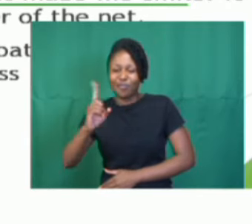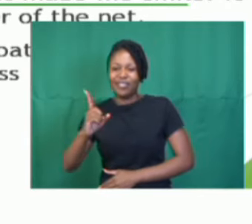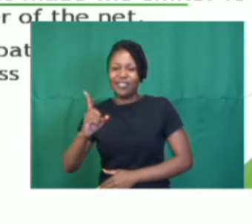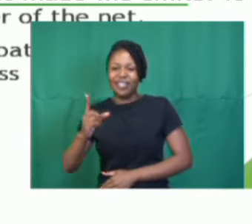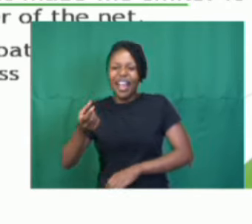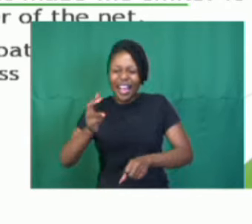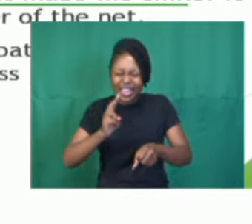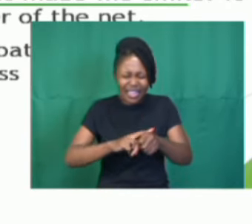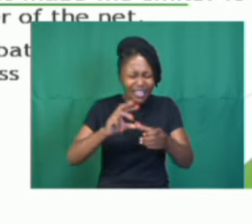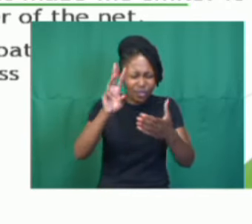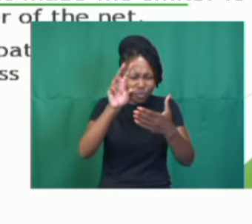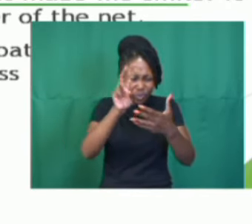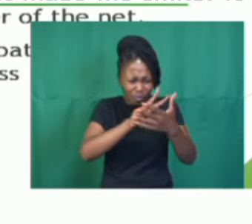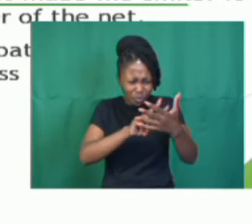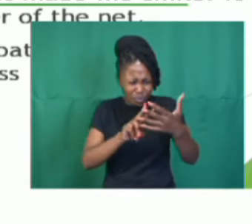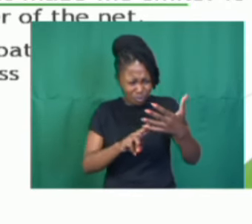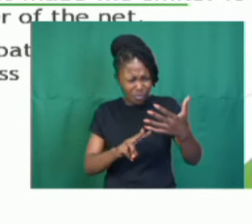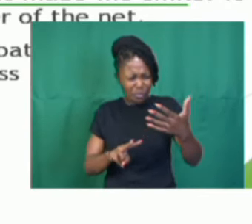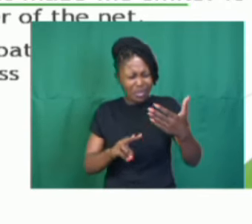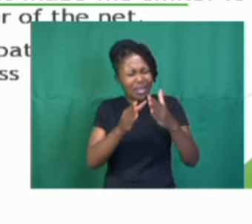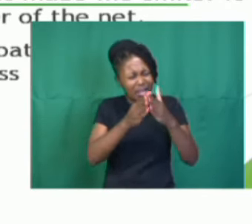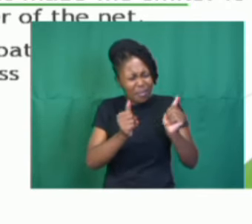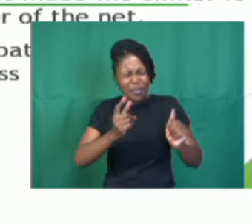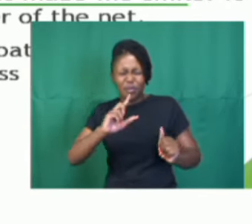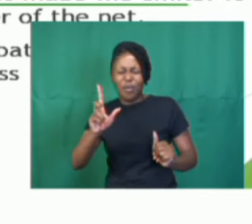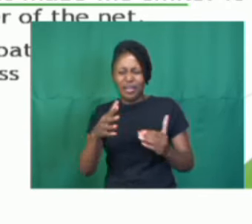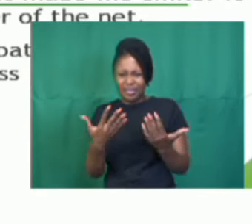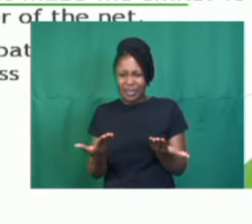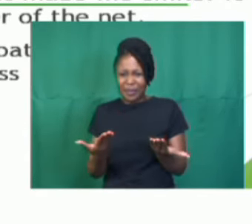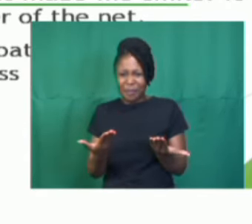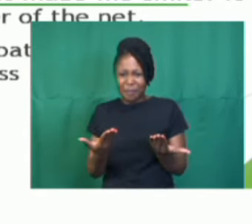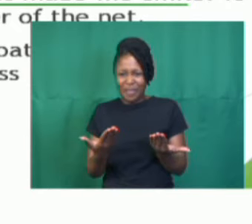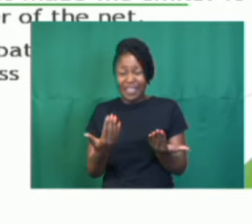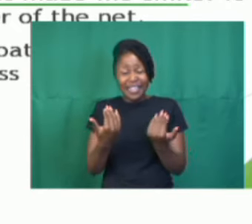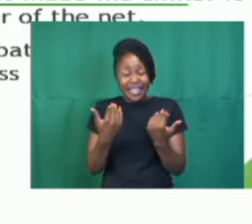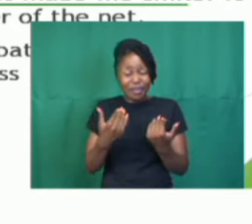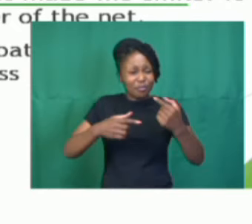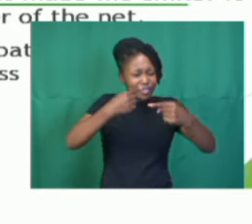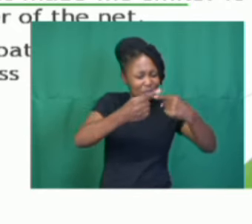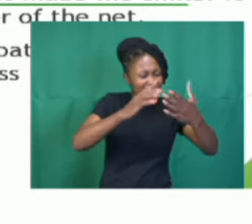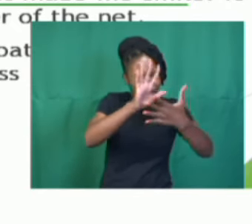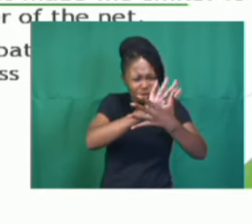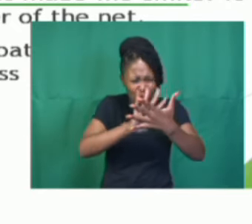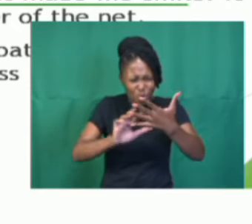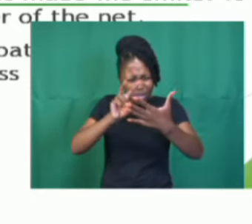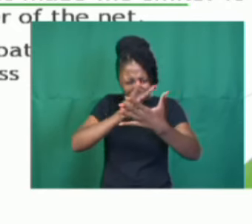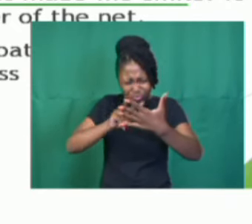up to this instance, or up to this point, we have been able to analyze this, to